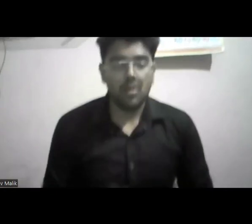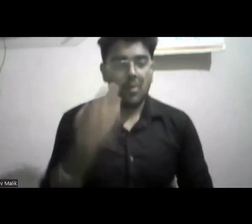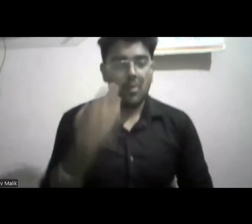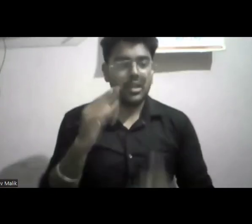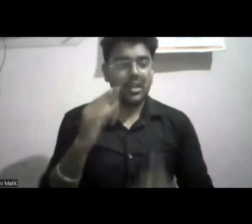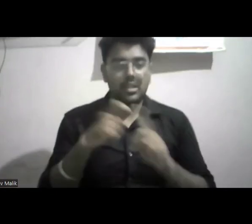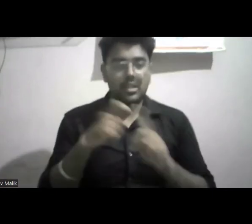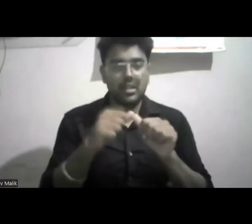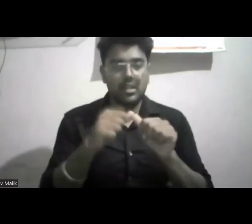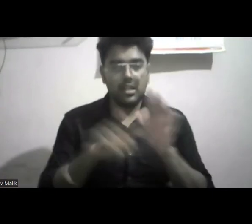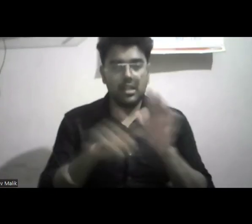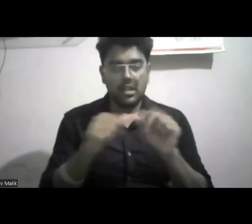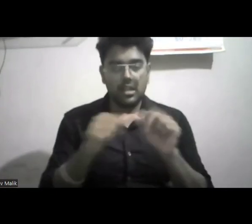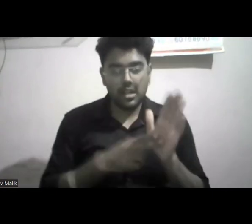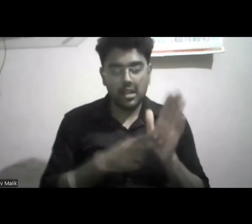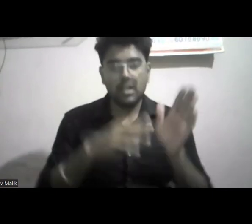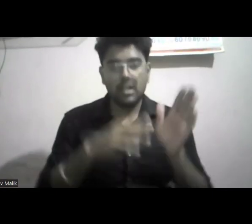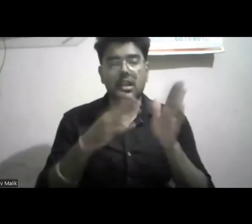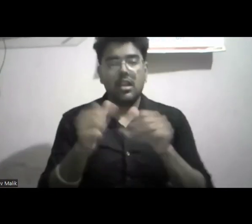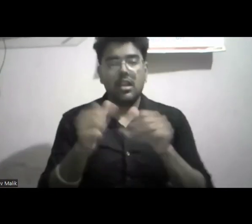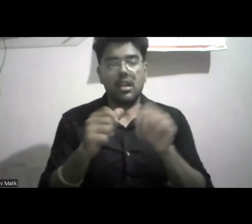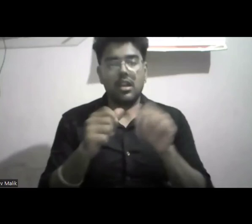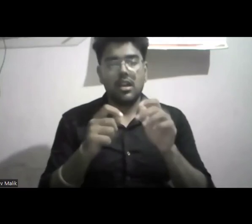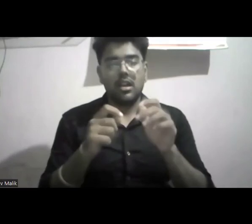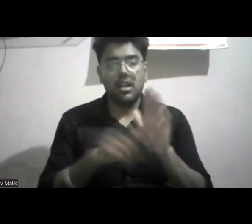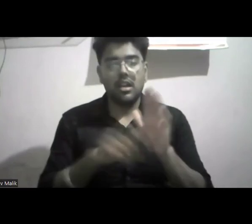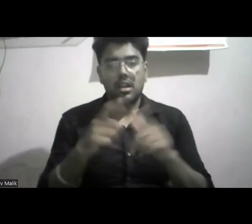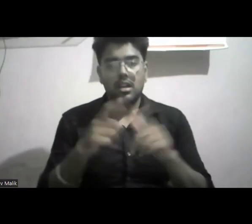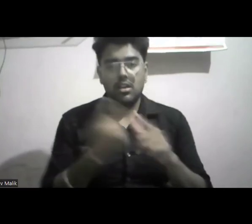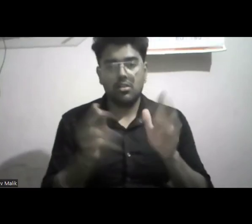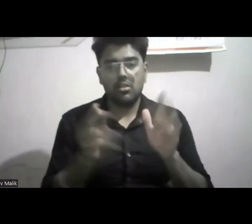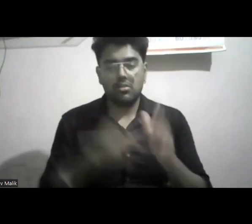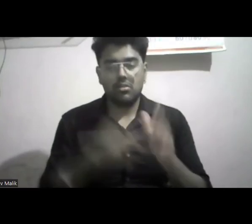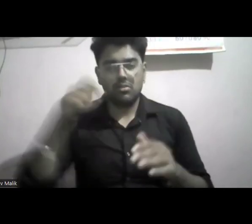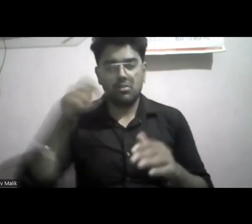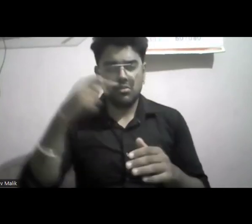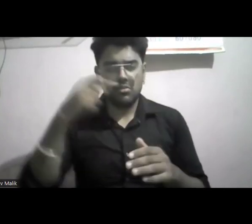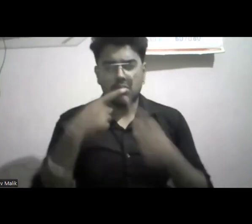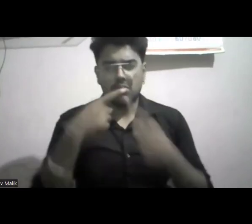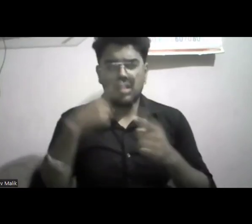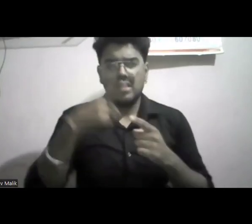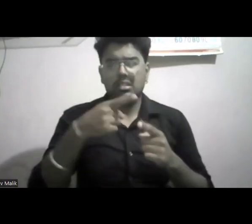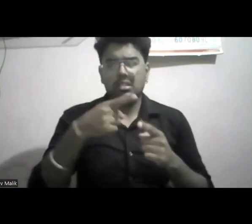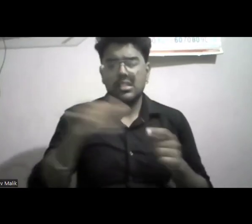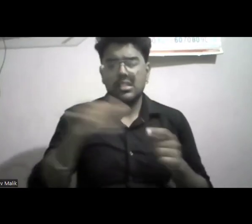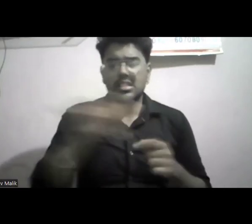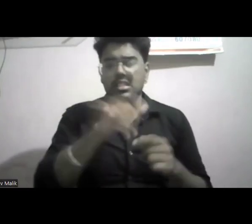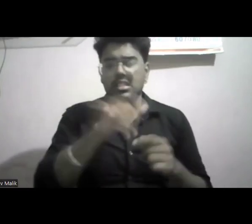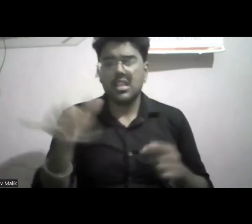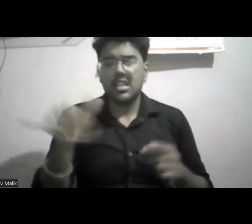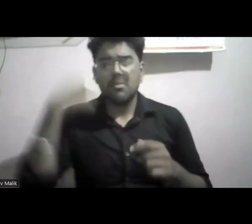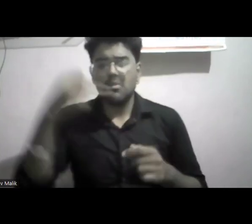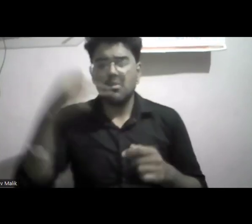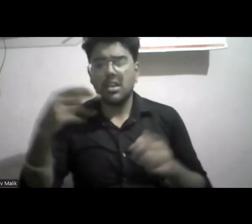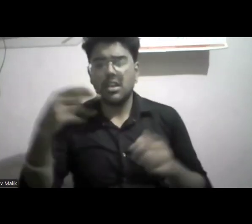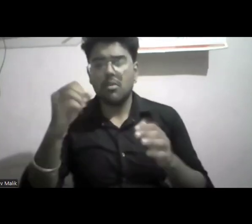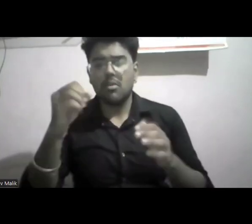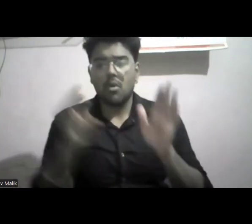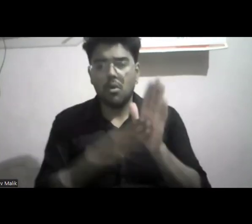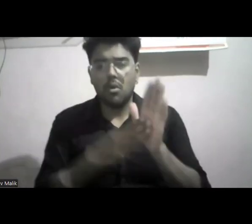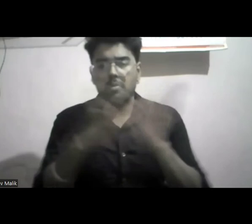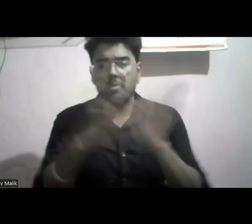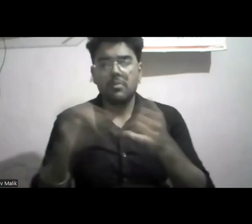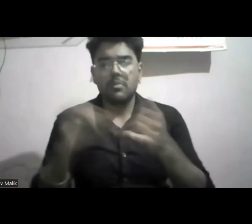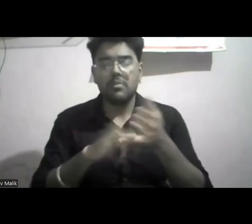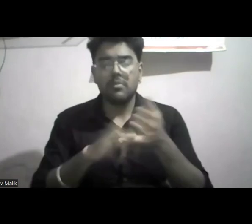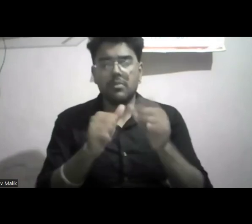I was wondering, is Om Shanti Om can also be rated as a mental illness? Because he does hallucinate his past and